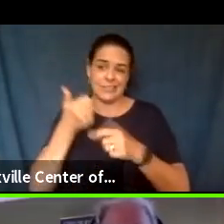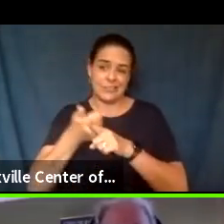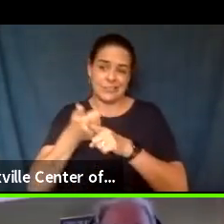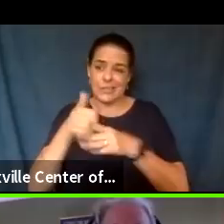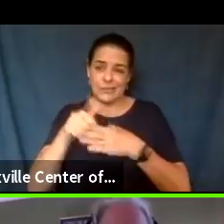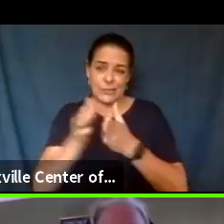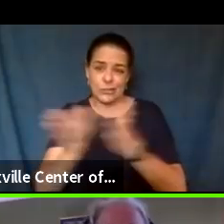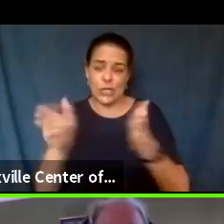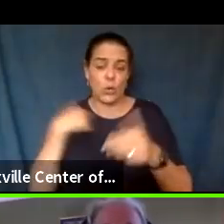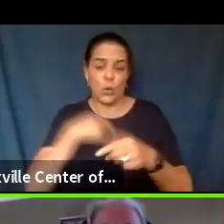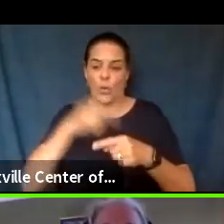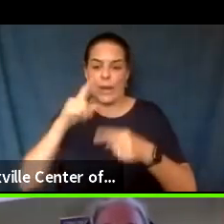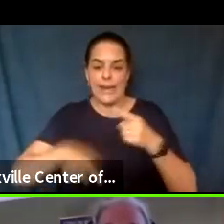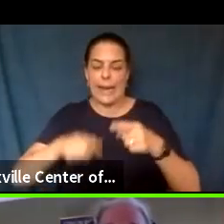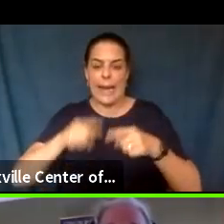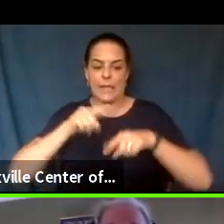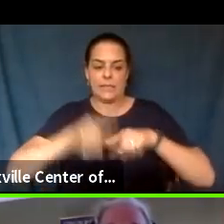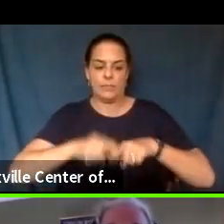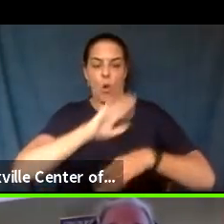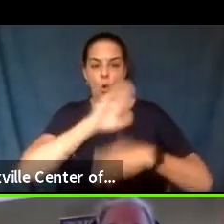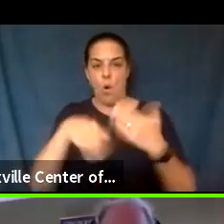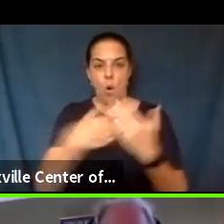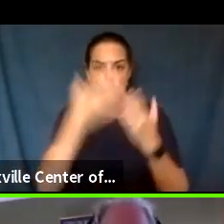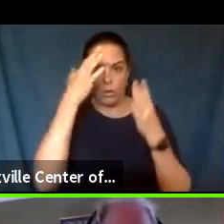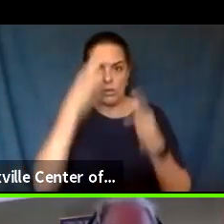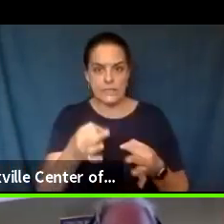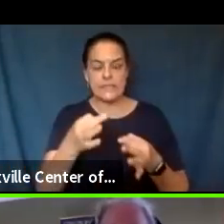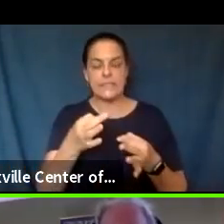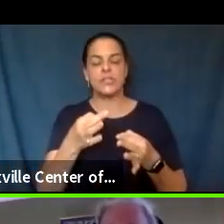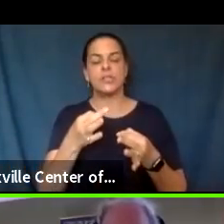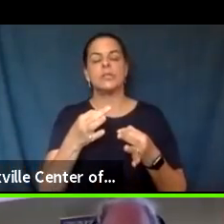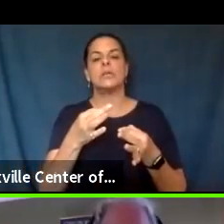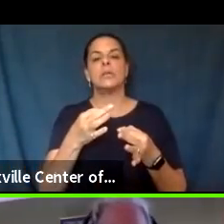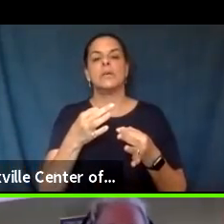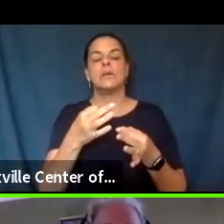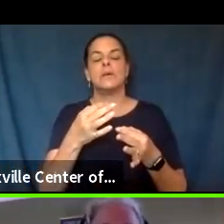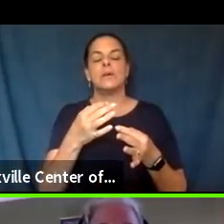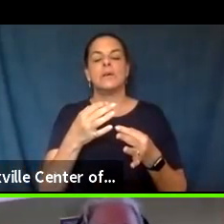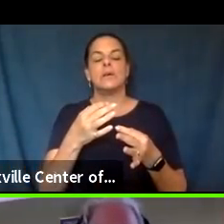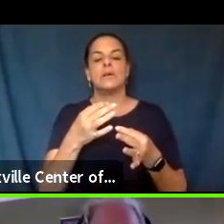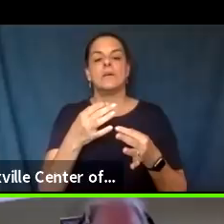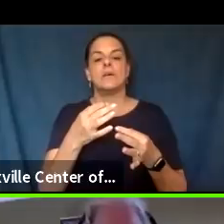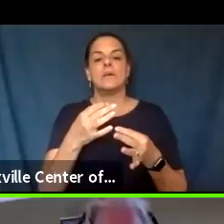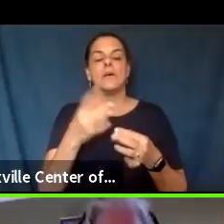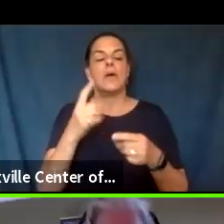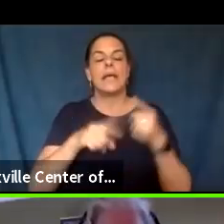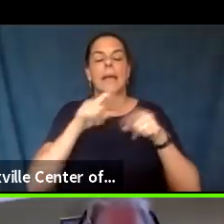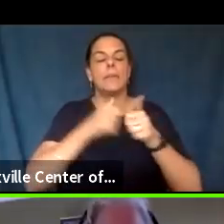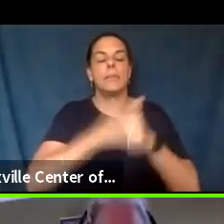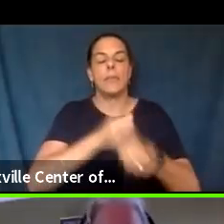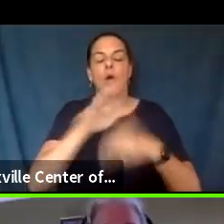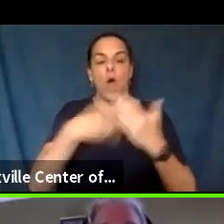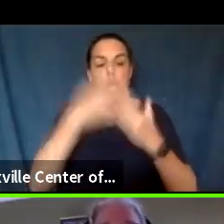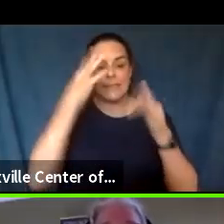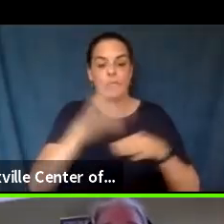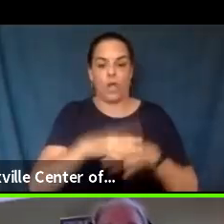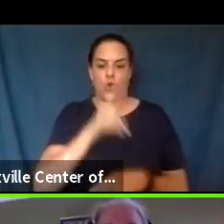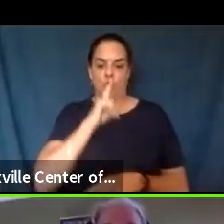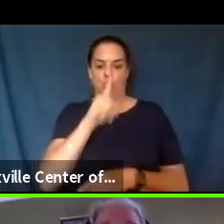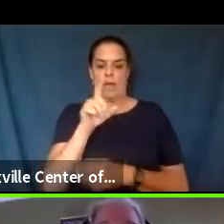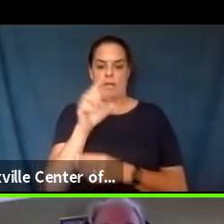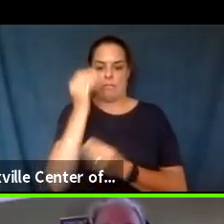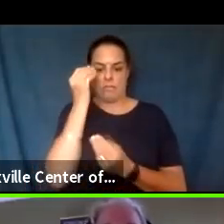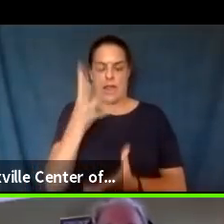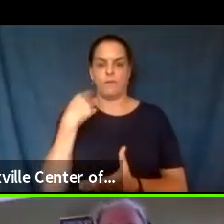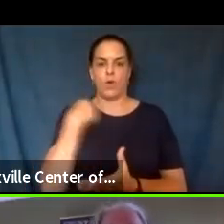can't base all of our decisions. I think Dr. Shamia, you were addressing this a minute ago. We can't base all of our decision on real-time data. We're